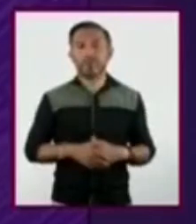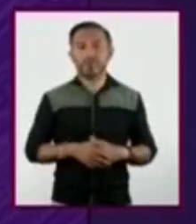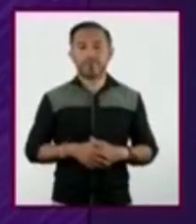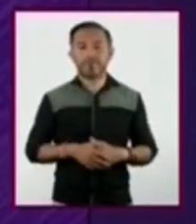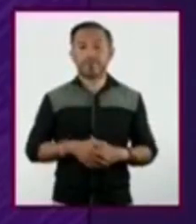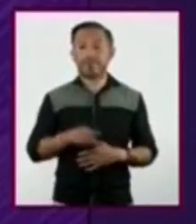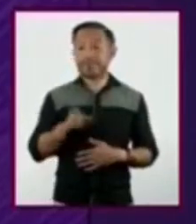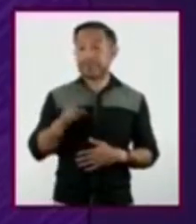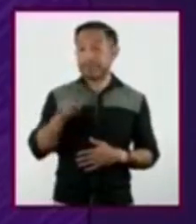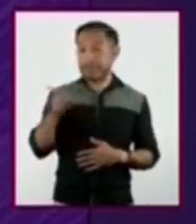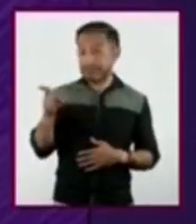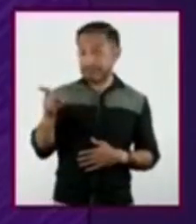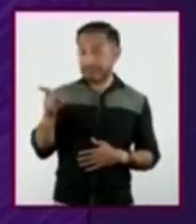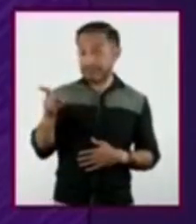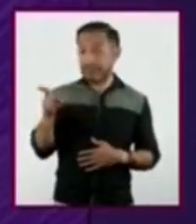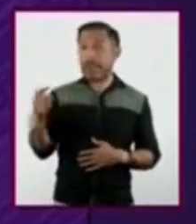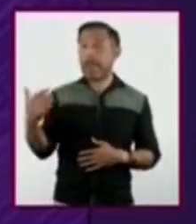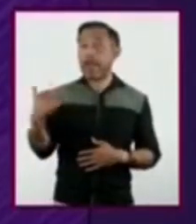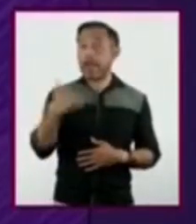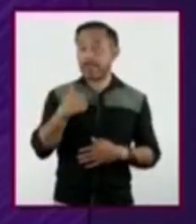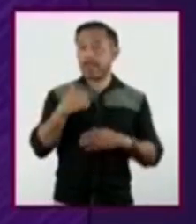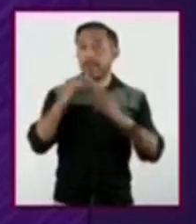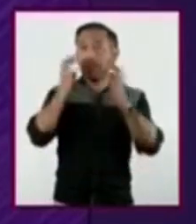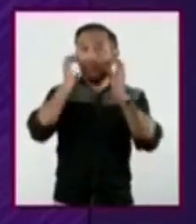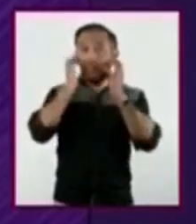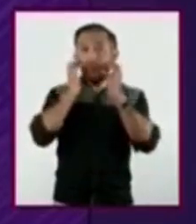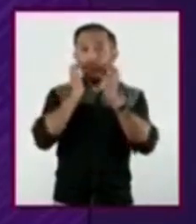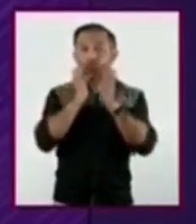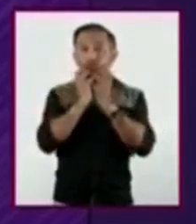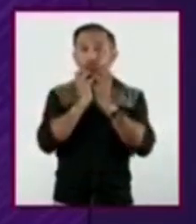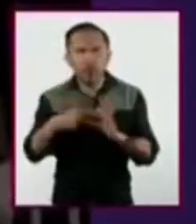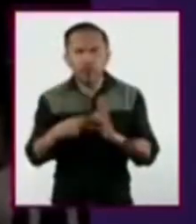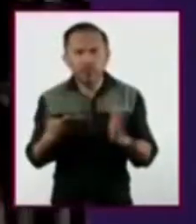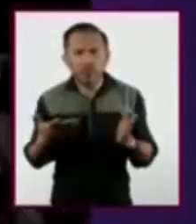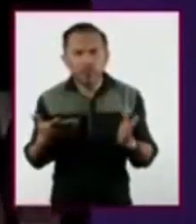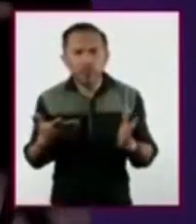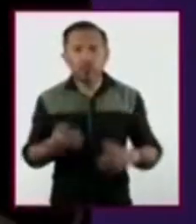He has a beard.